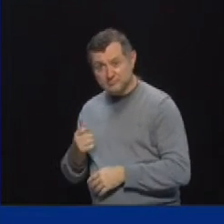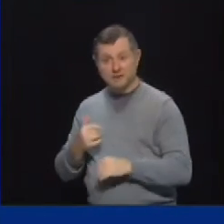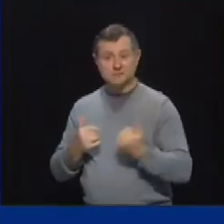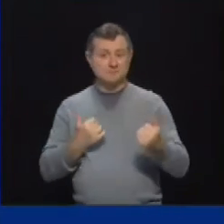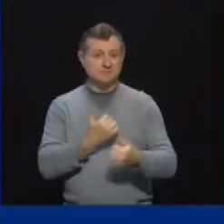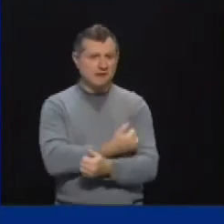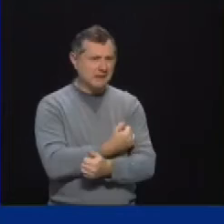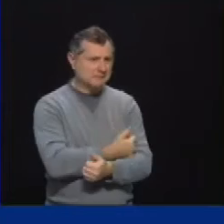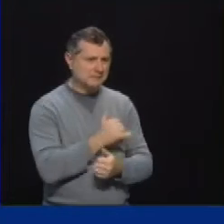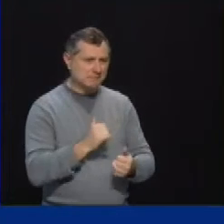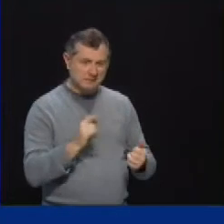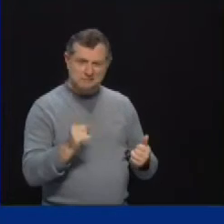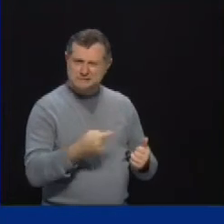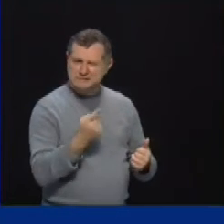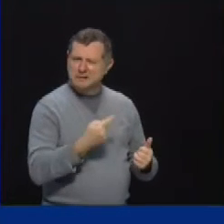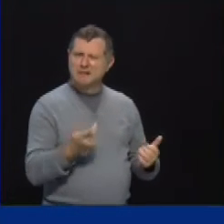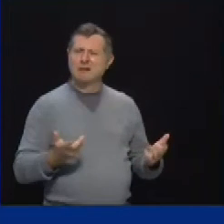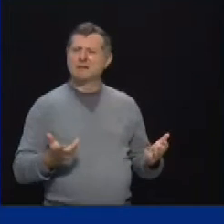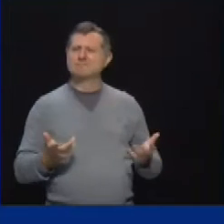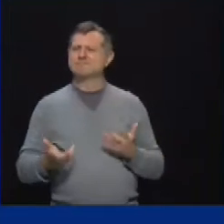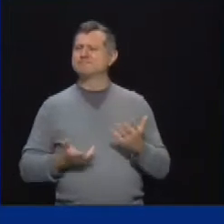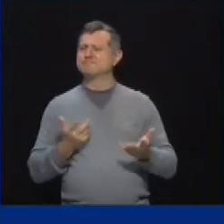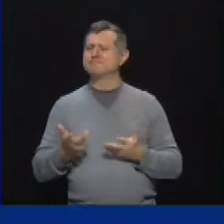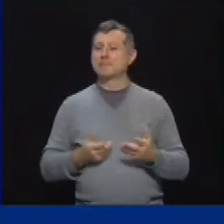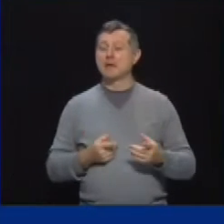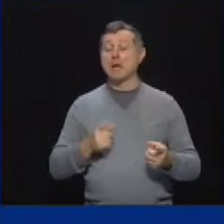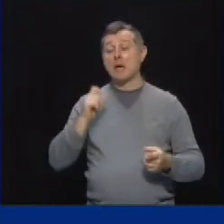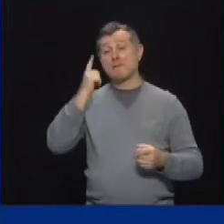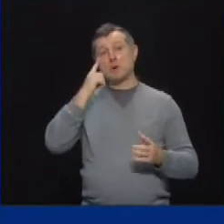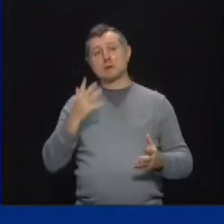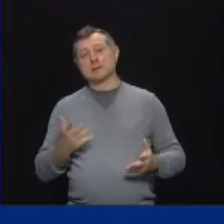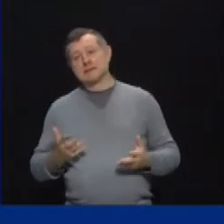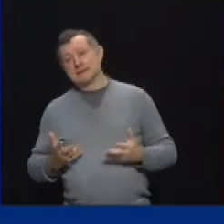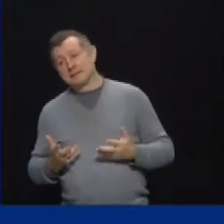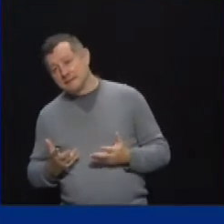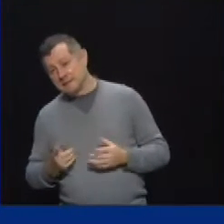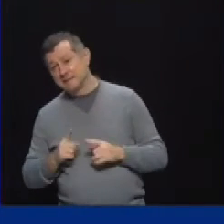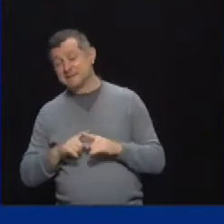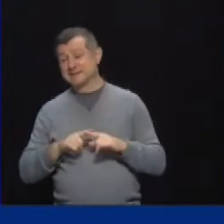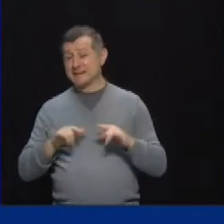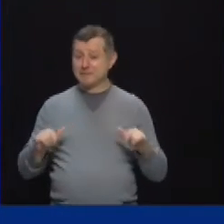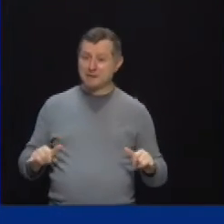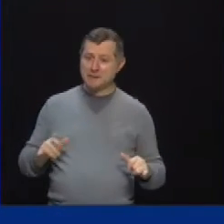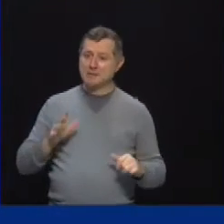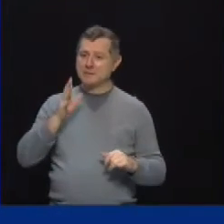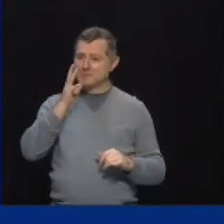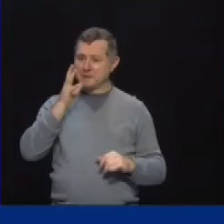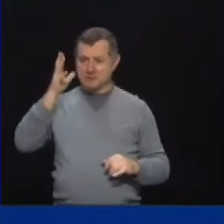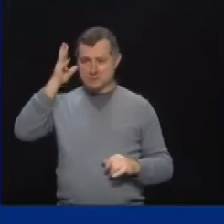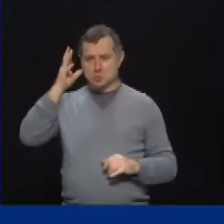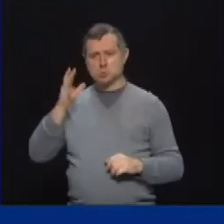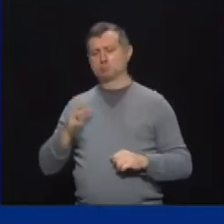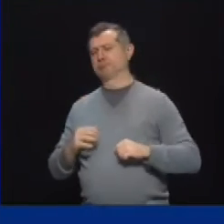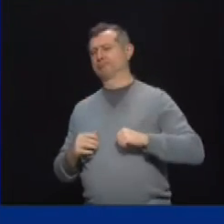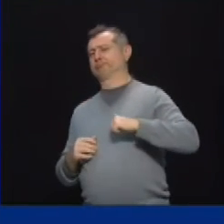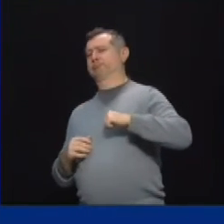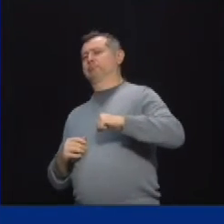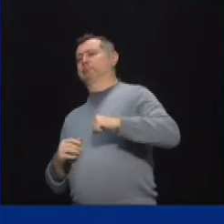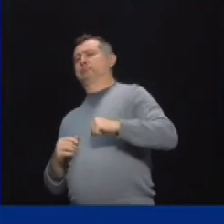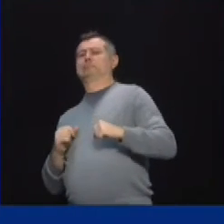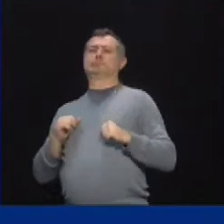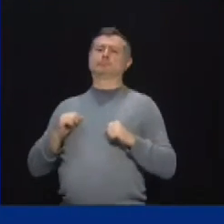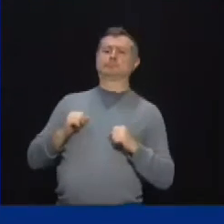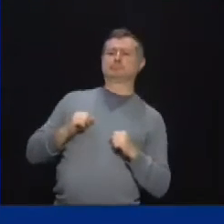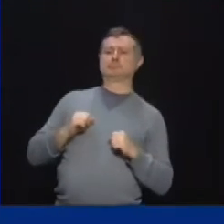aware that, you know, this is something that parents are very, very anxious about. You know, I want to encourage parents to understand the science and the data